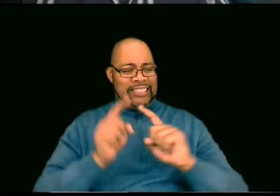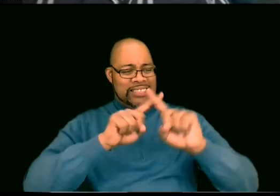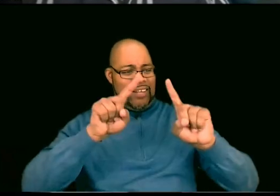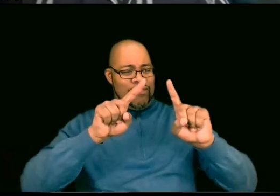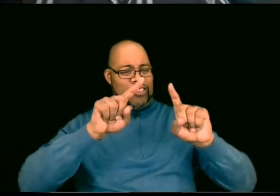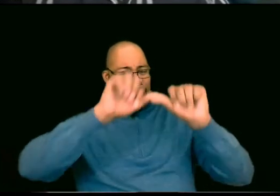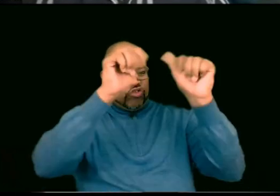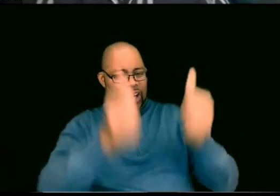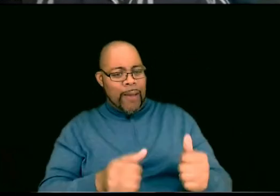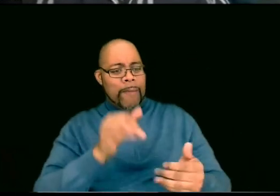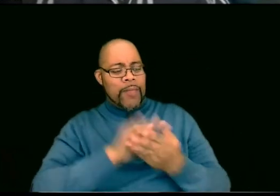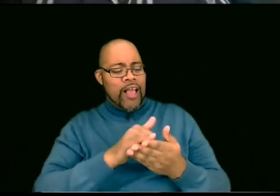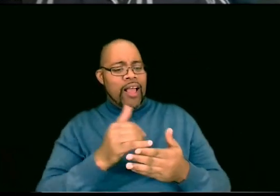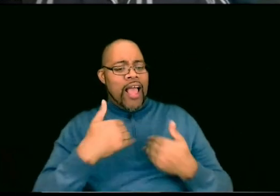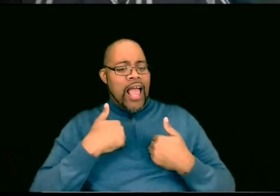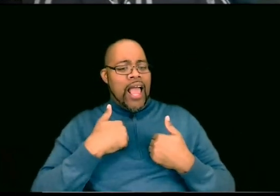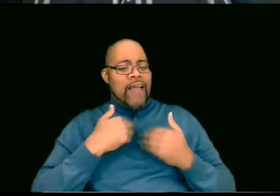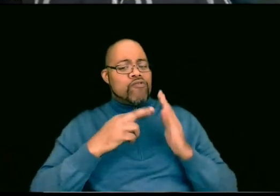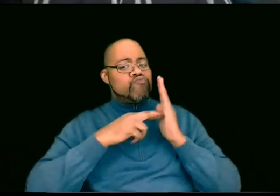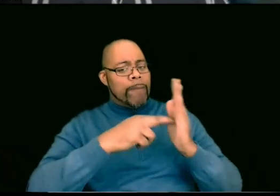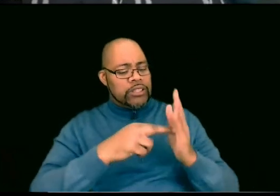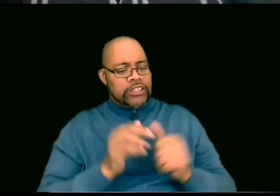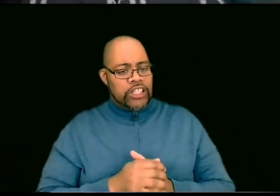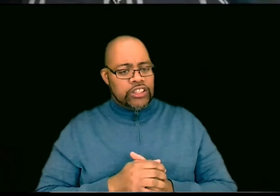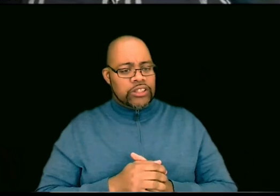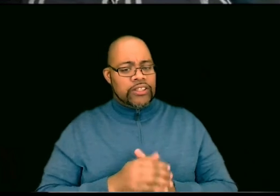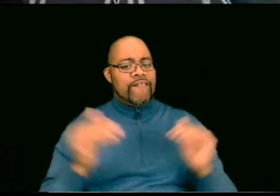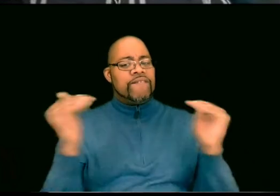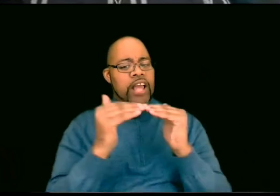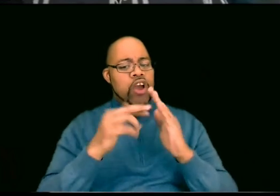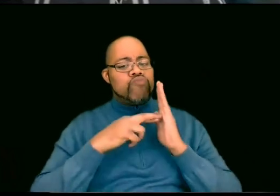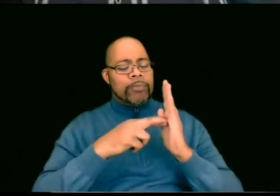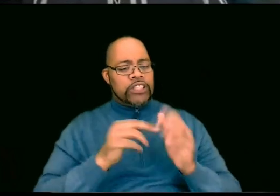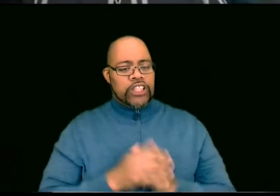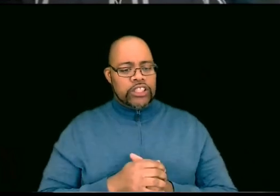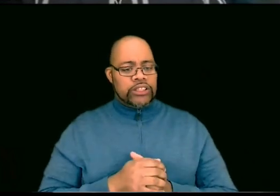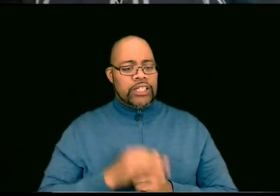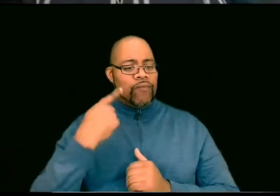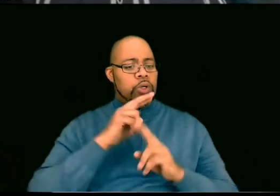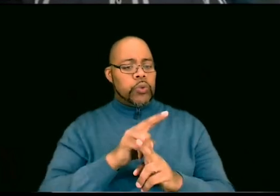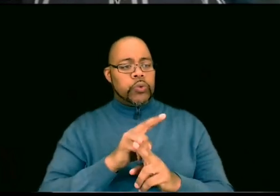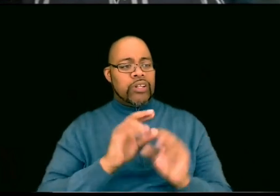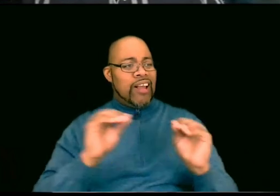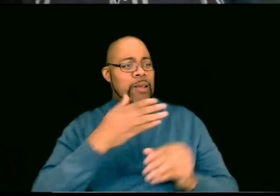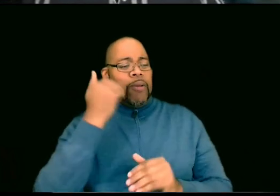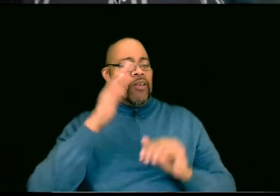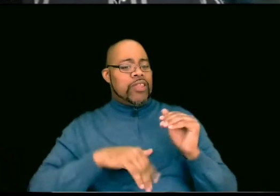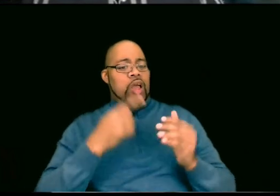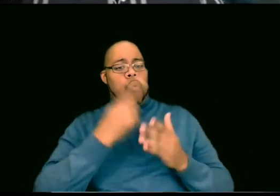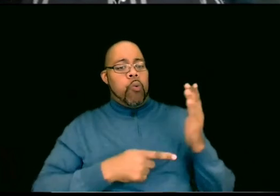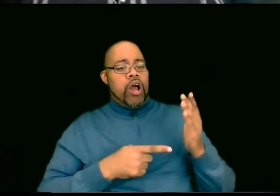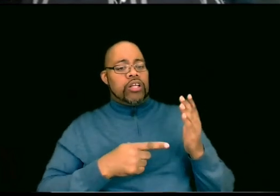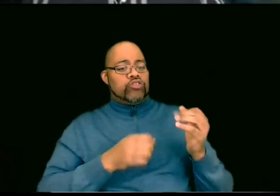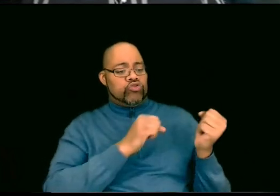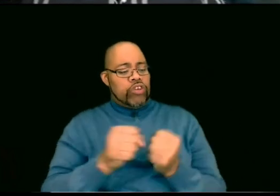say, where there is representation, fair representation? If we use nothing better